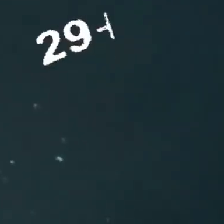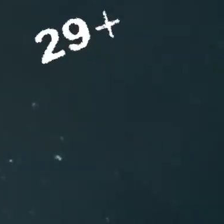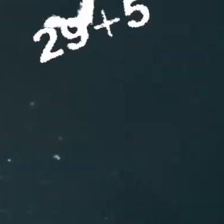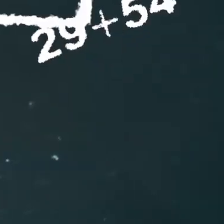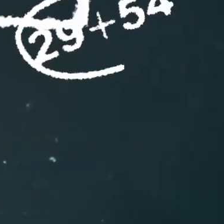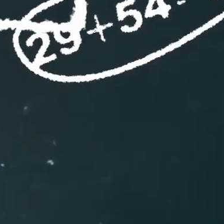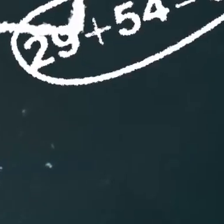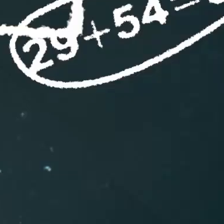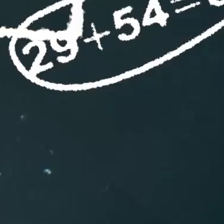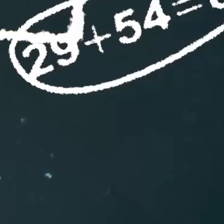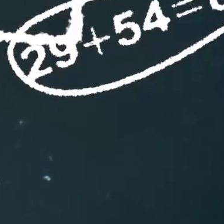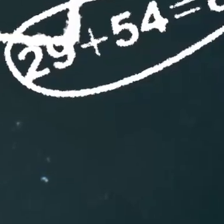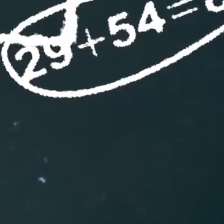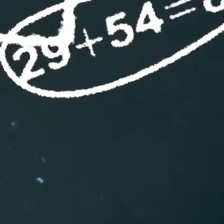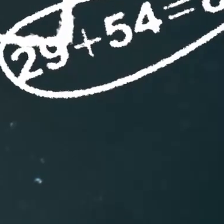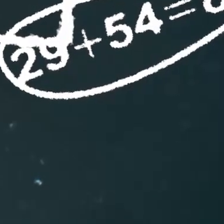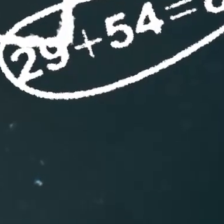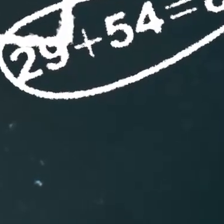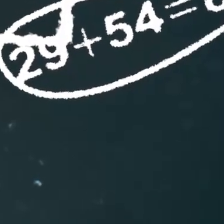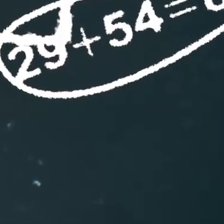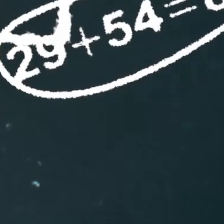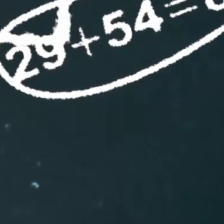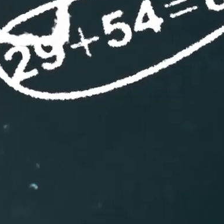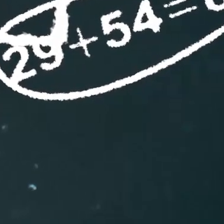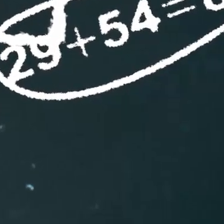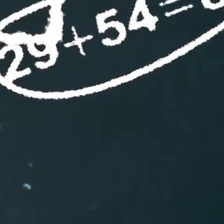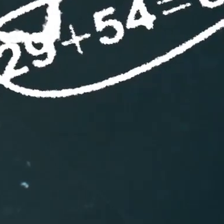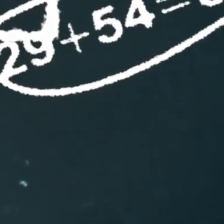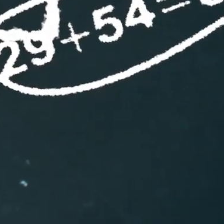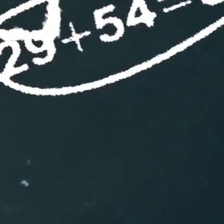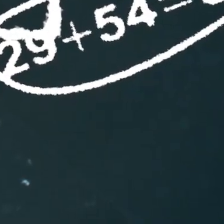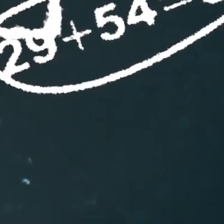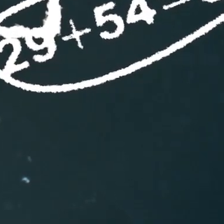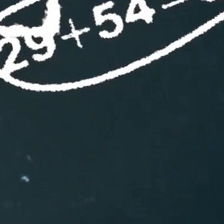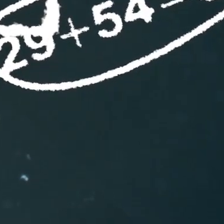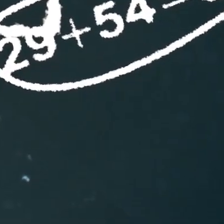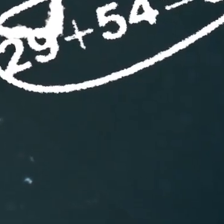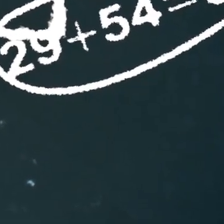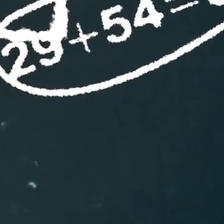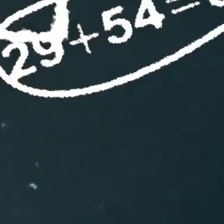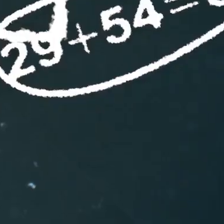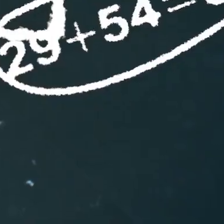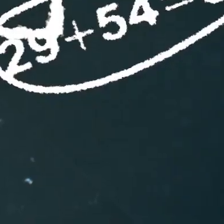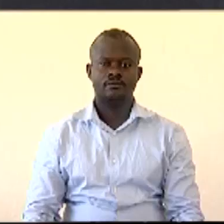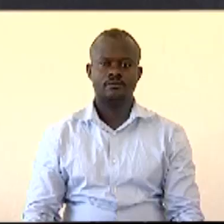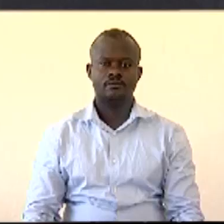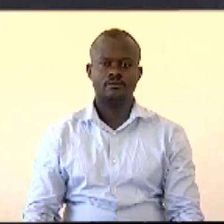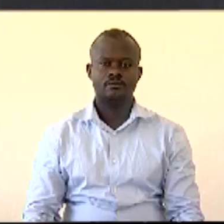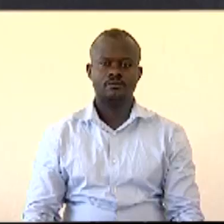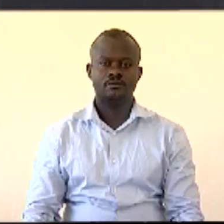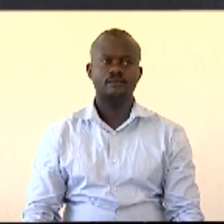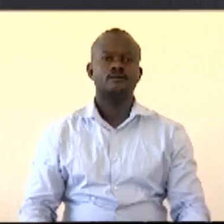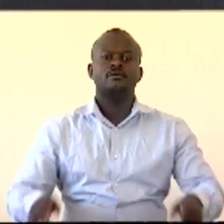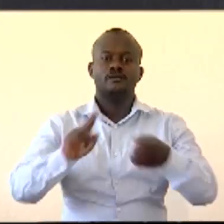to Study Time, a televised home learning program produced by Rwanda Education Board.